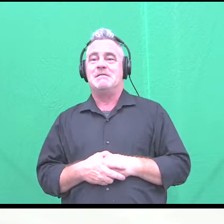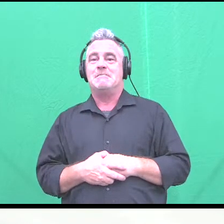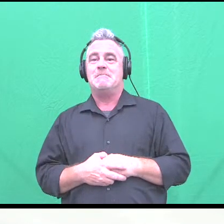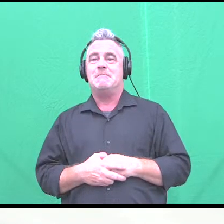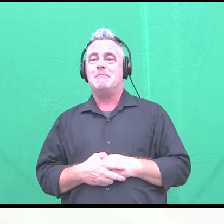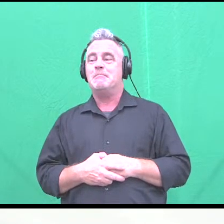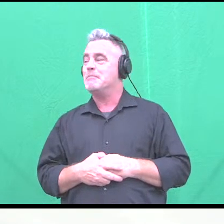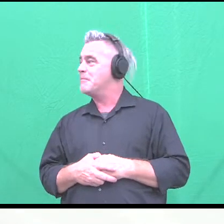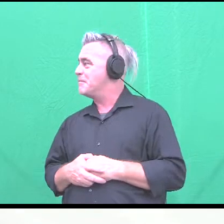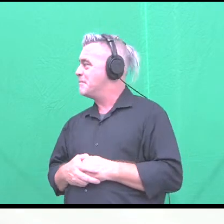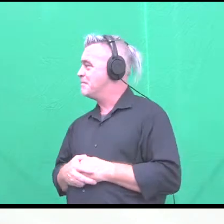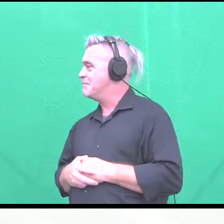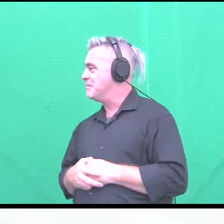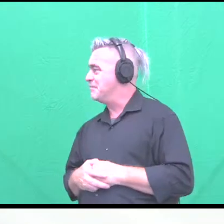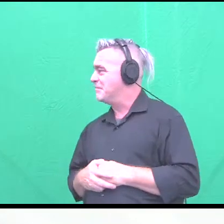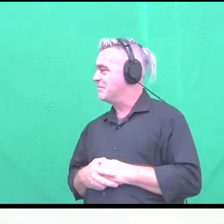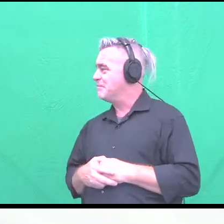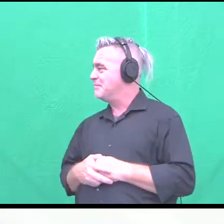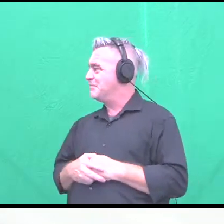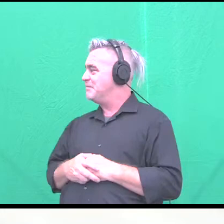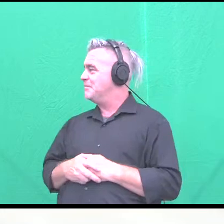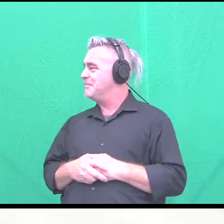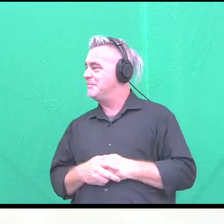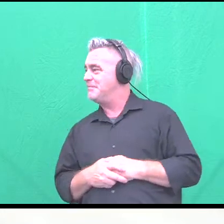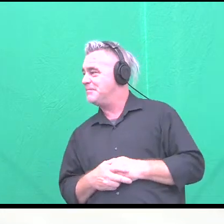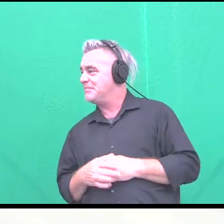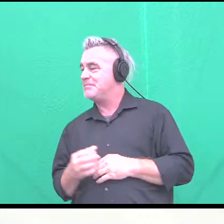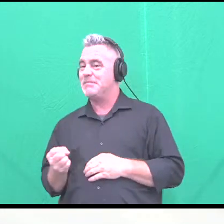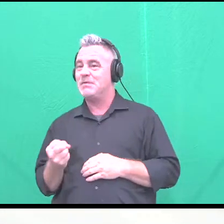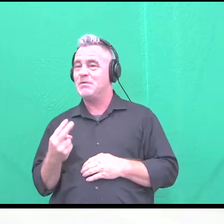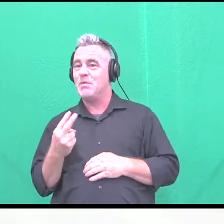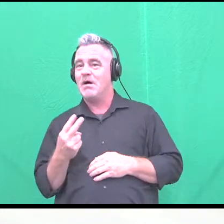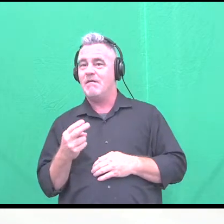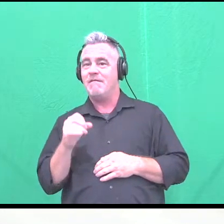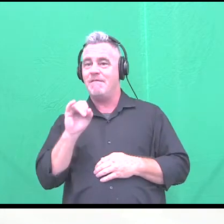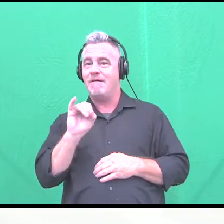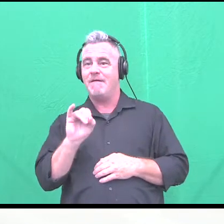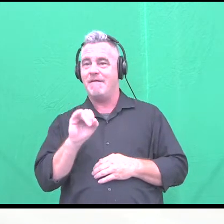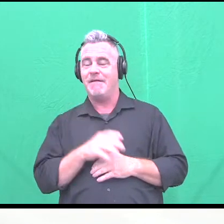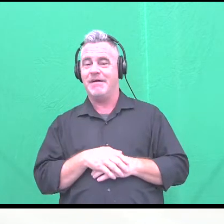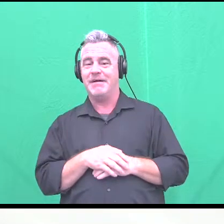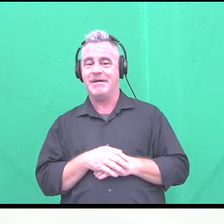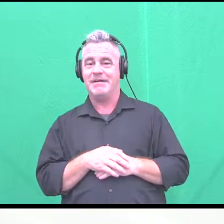All right, 12I, approval of agreement number C